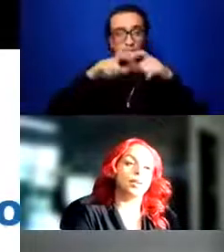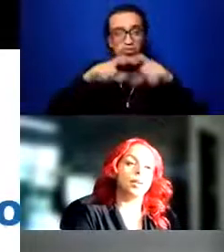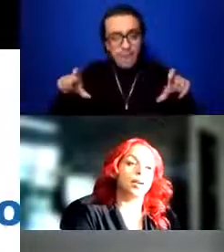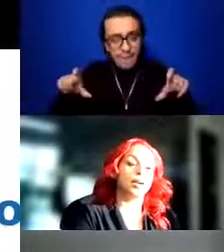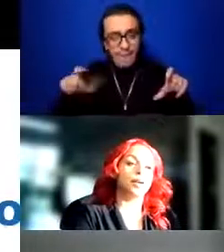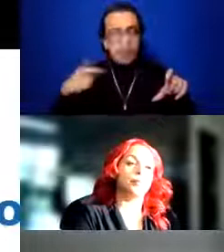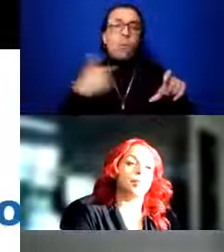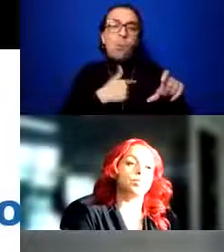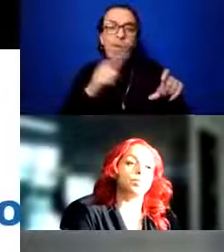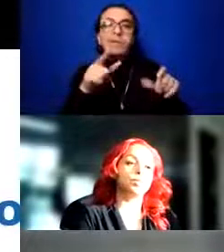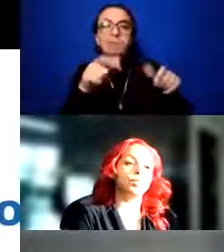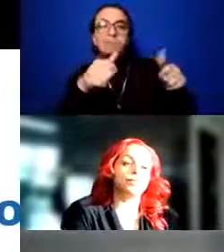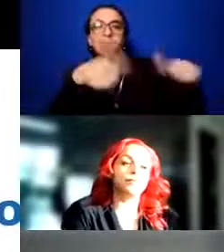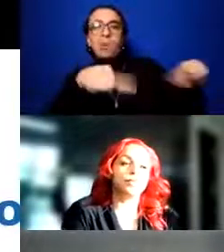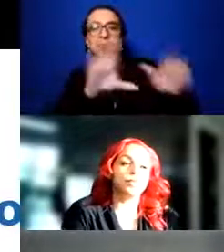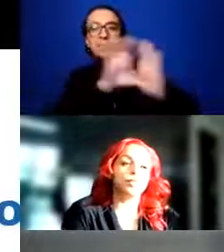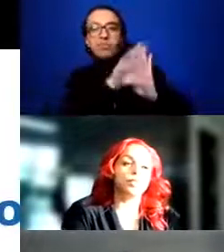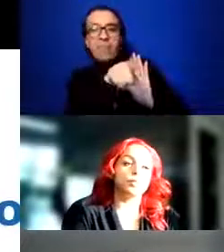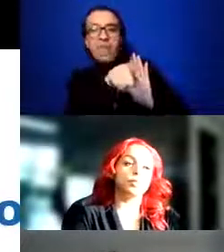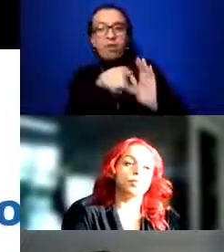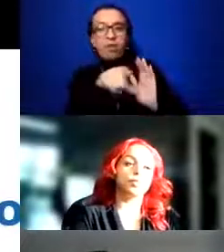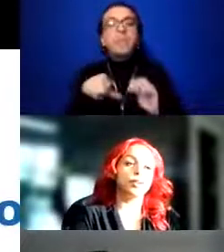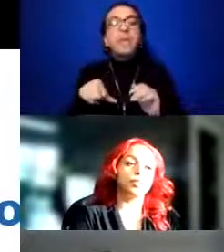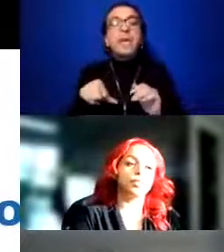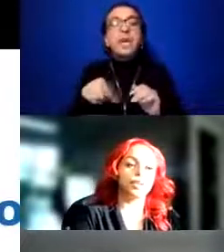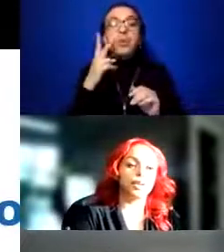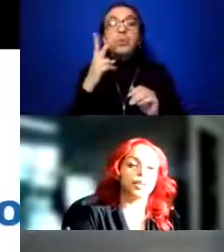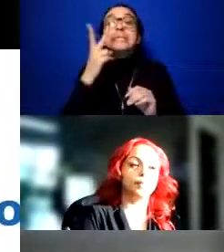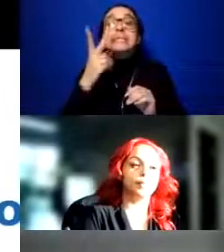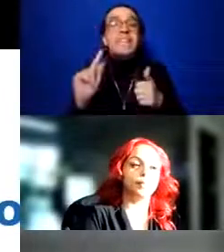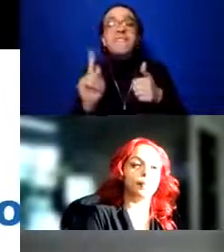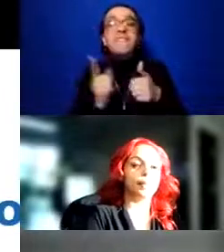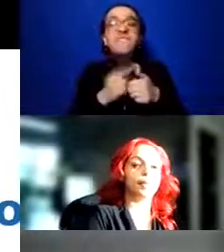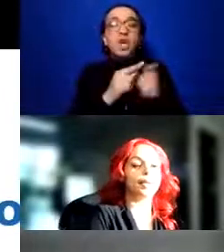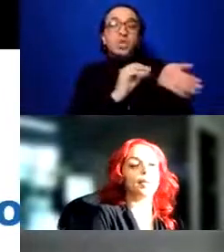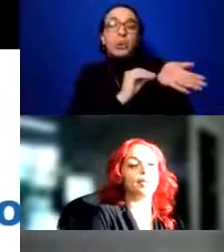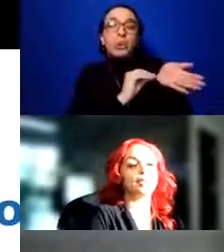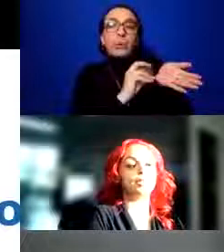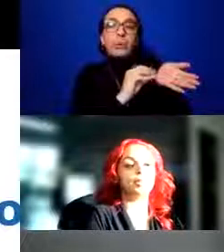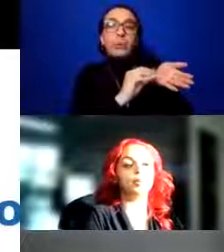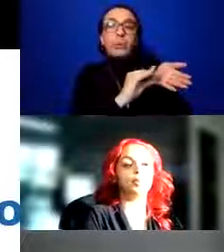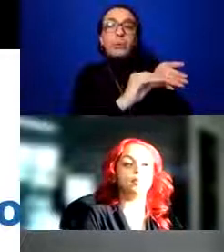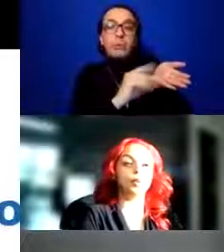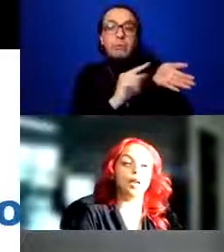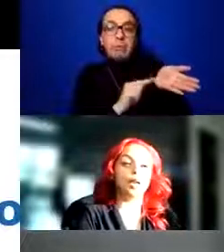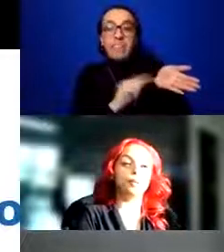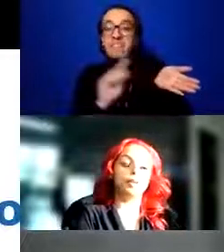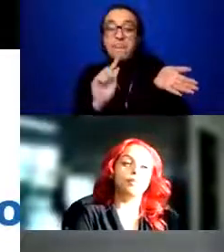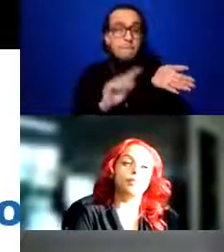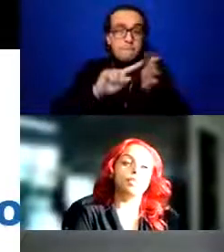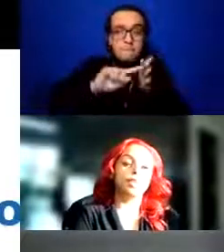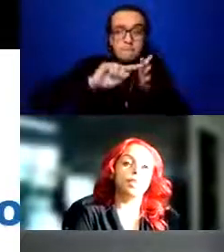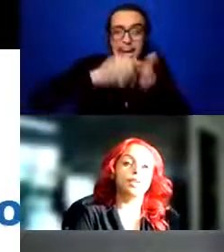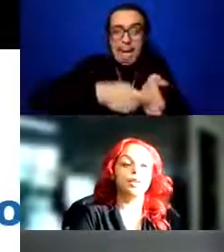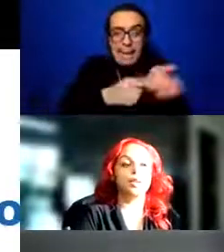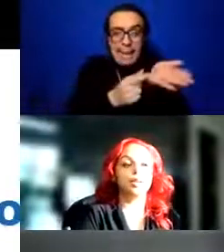image. It's usually the first numbers on the check. And if you don't happen to